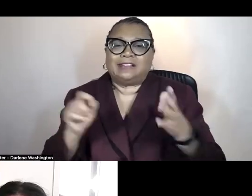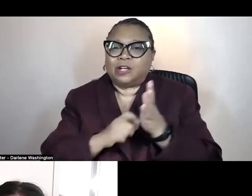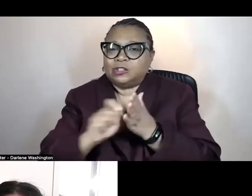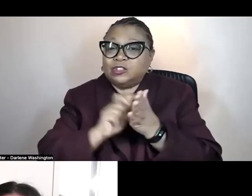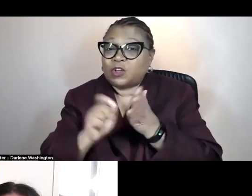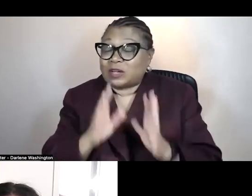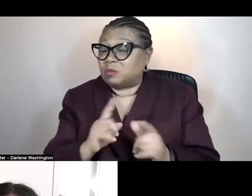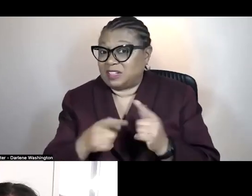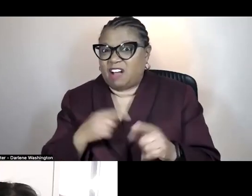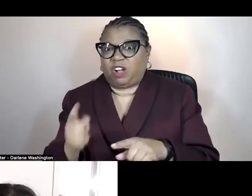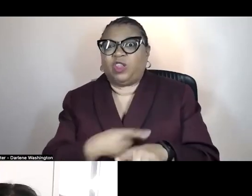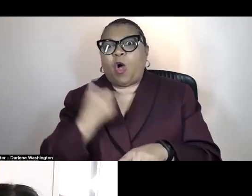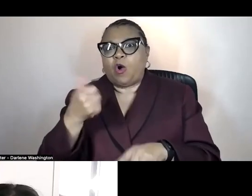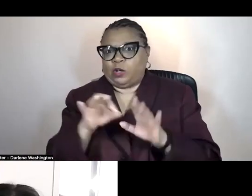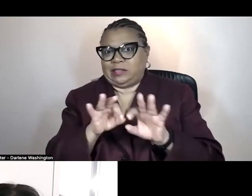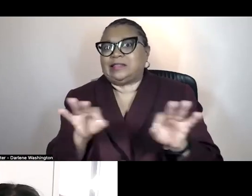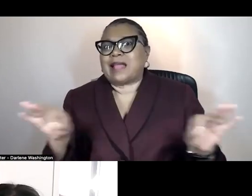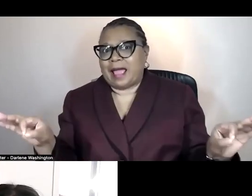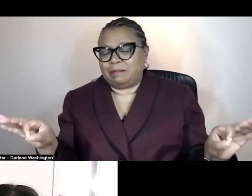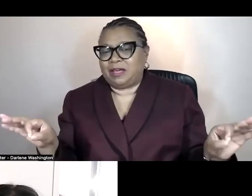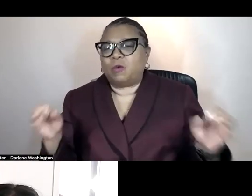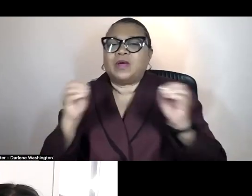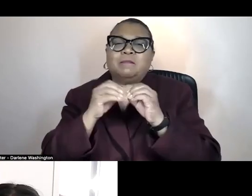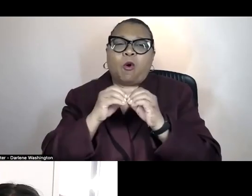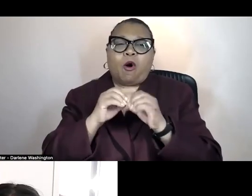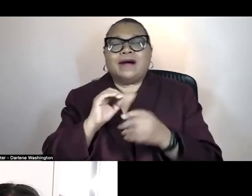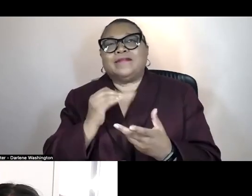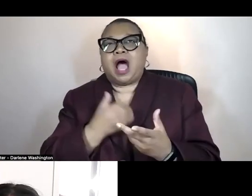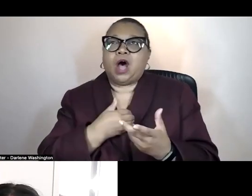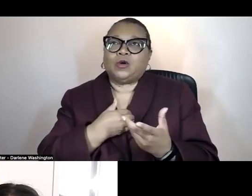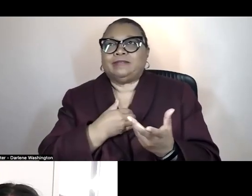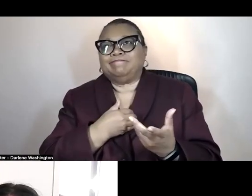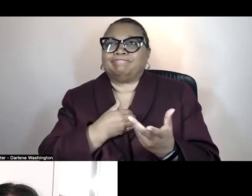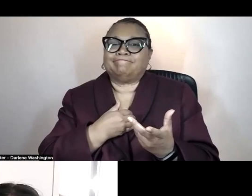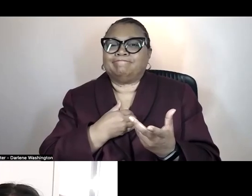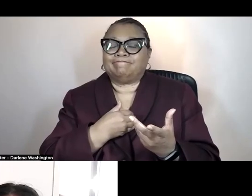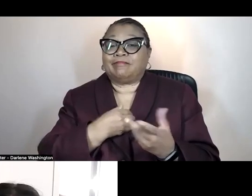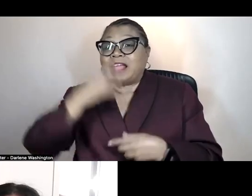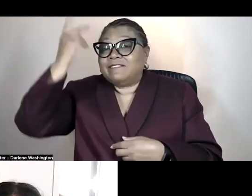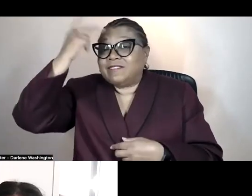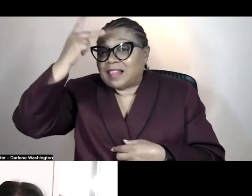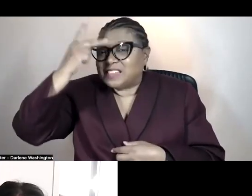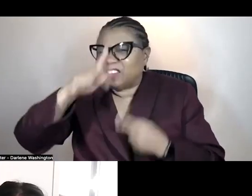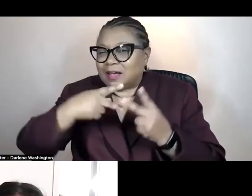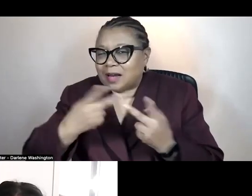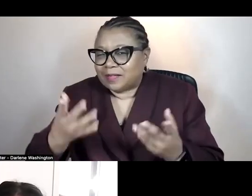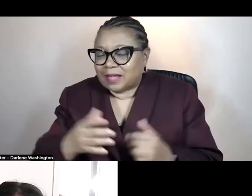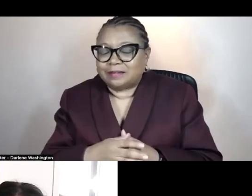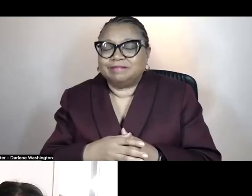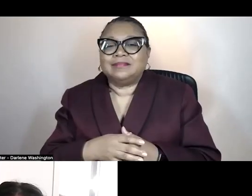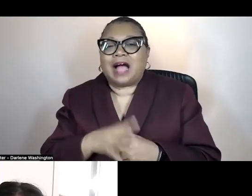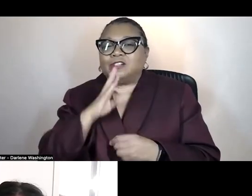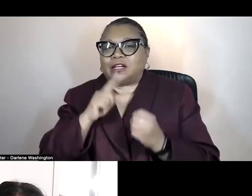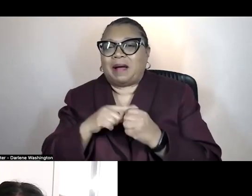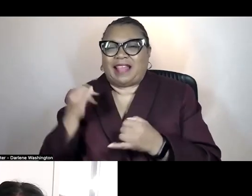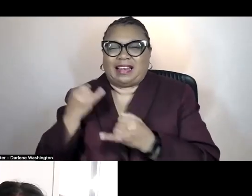journalists, but then we have a longer statement with more of our philosophy type of thing, right? And that I talked about